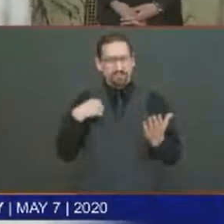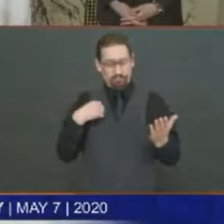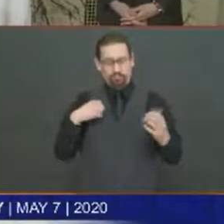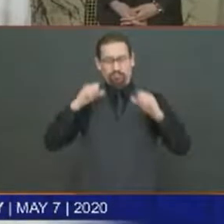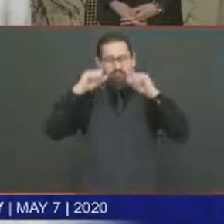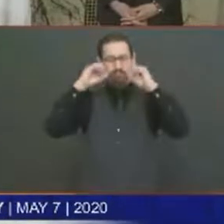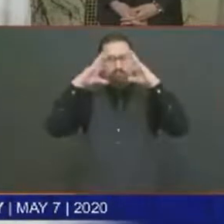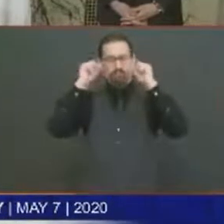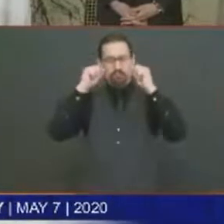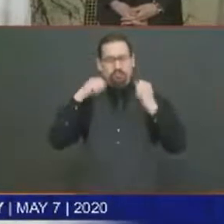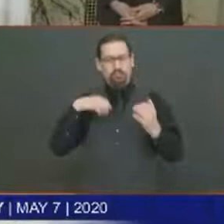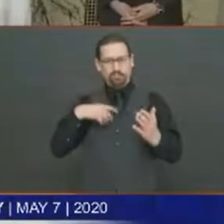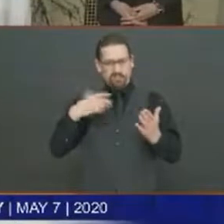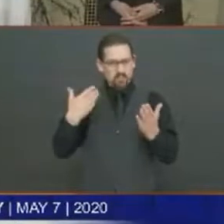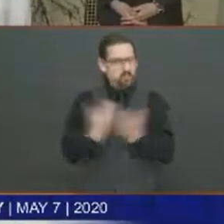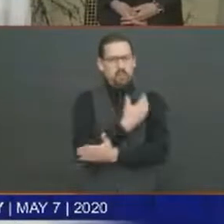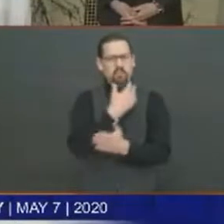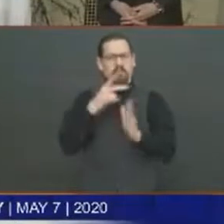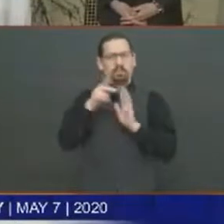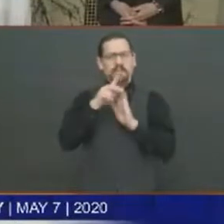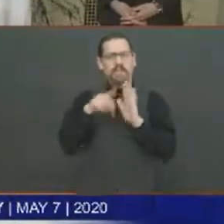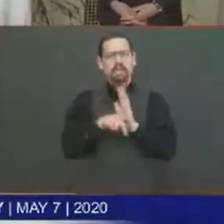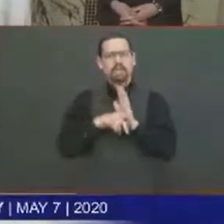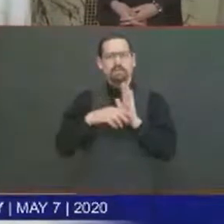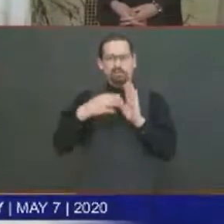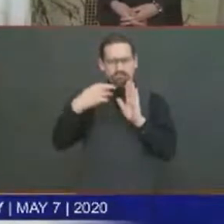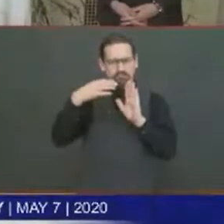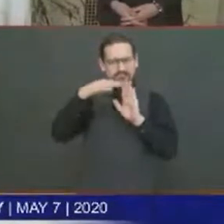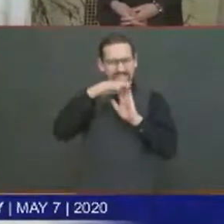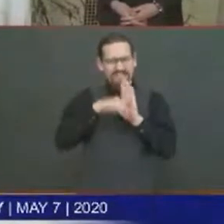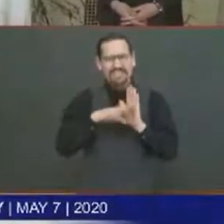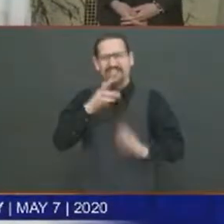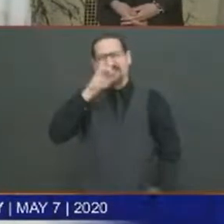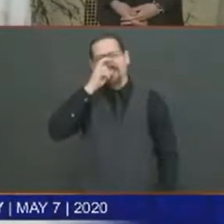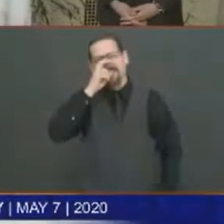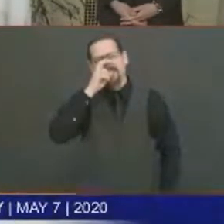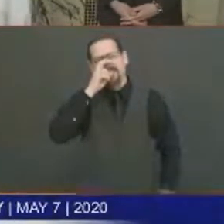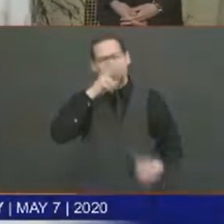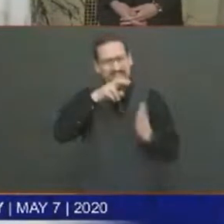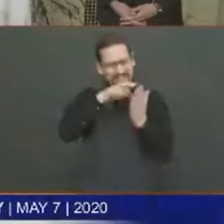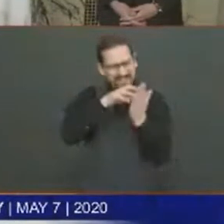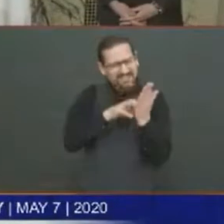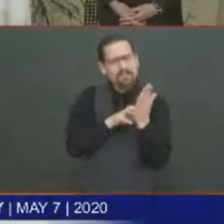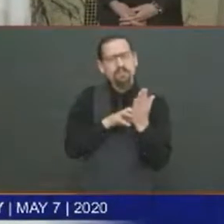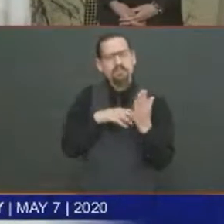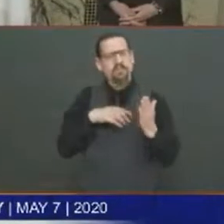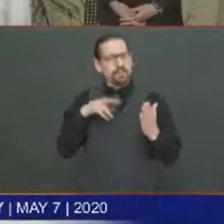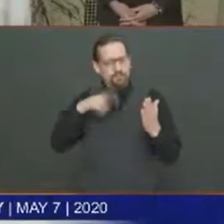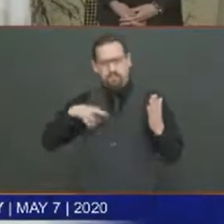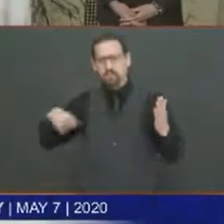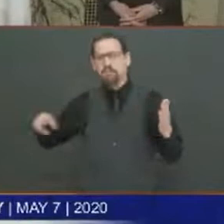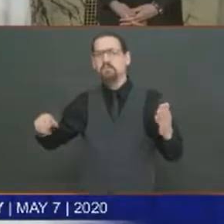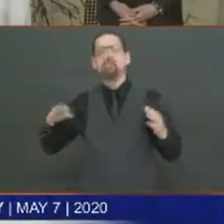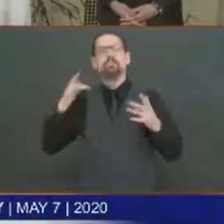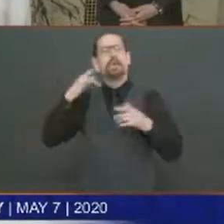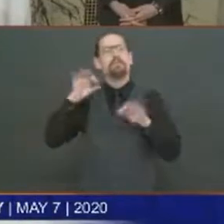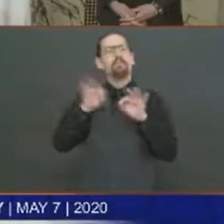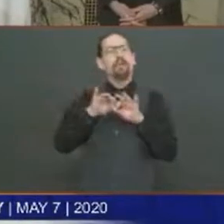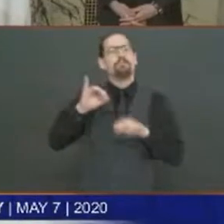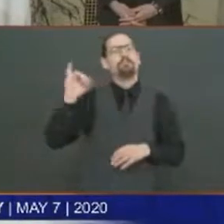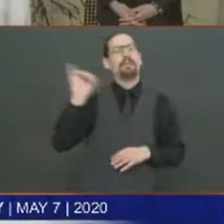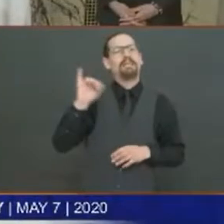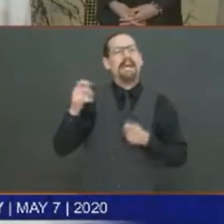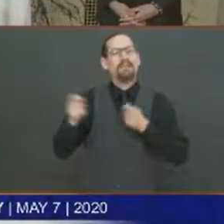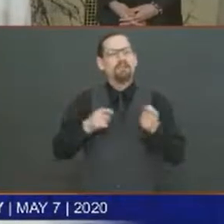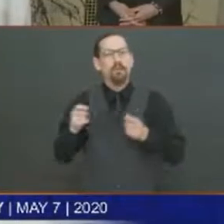around testing, mask wearing, infection control. These hospitals would not be reopening if